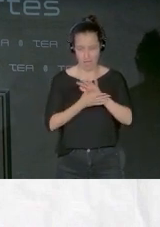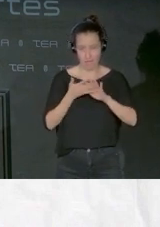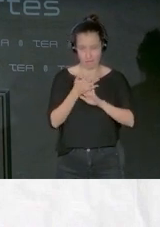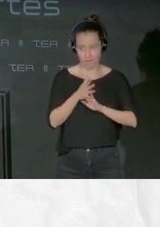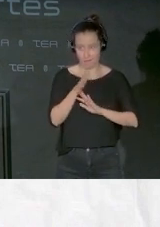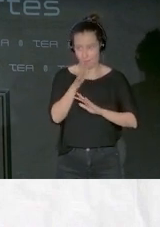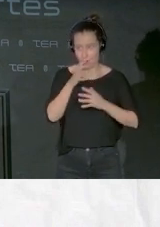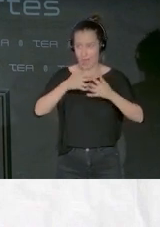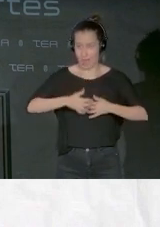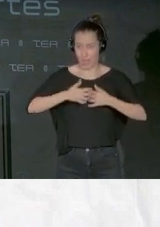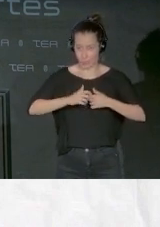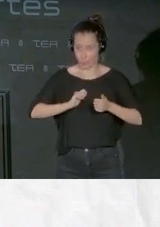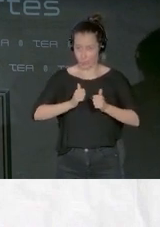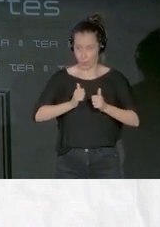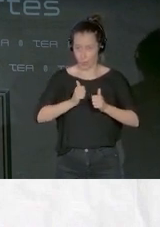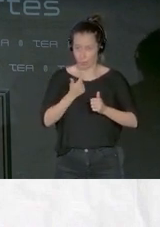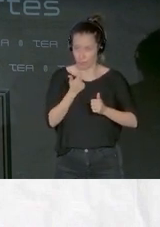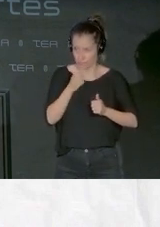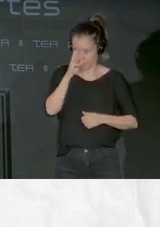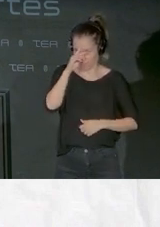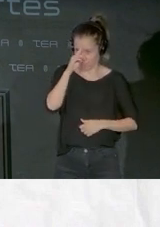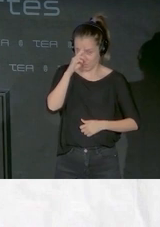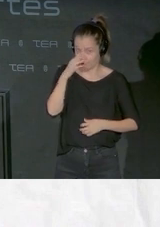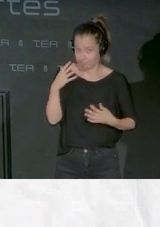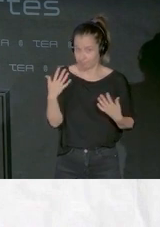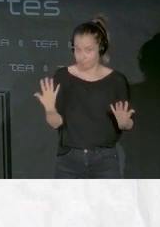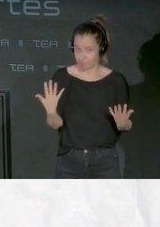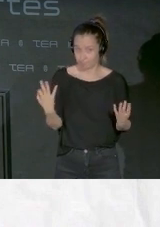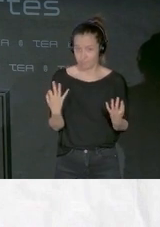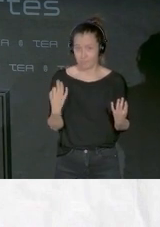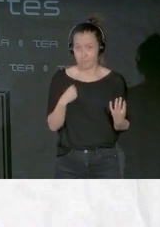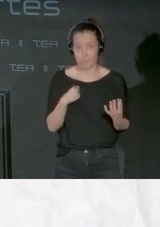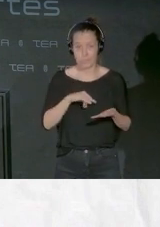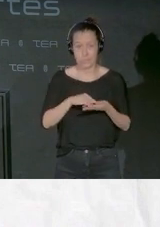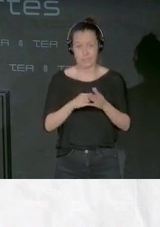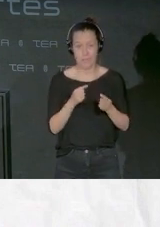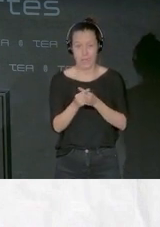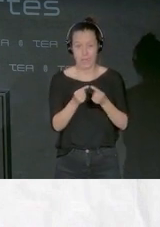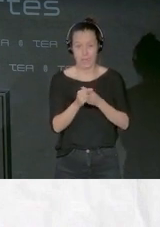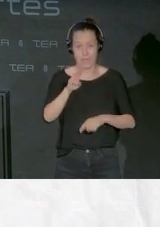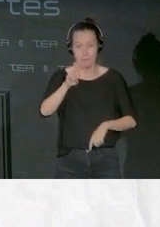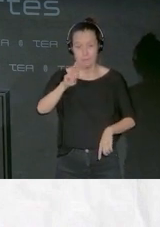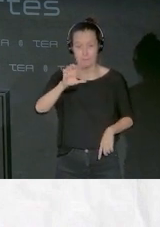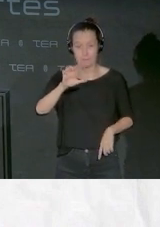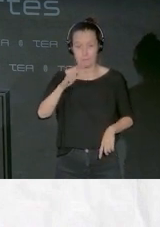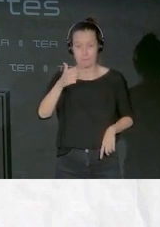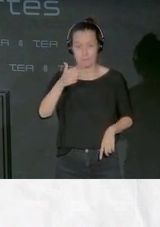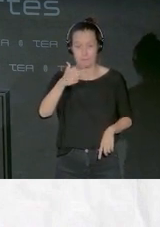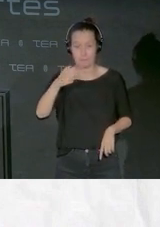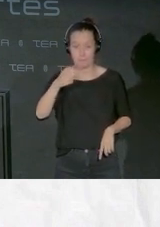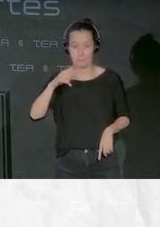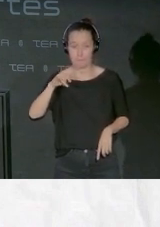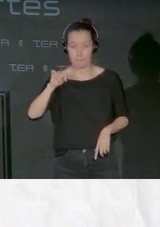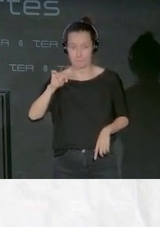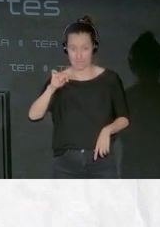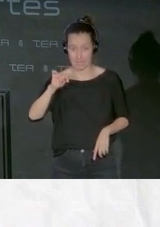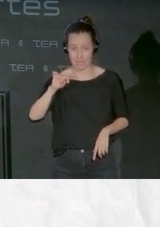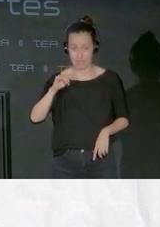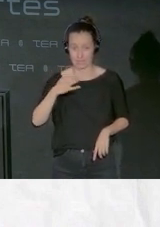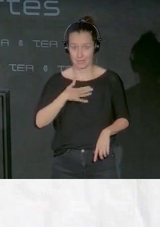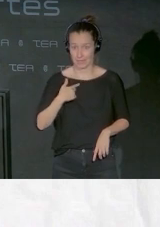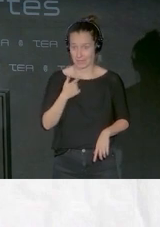online, the PEGI self-regulation, which is really a sort of self-standard to better protect minors,